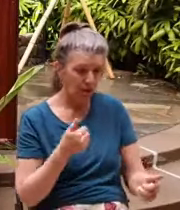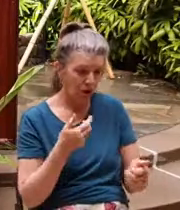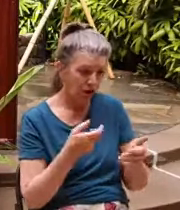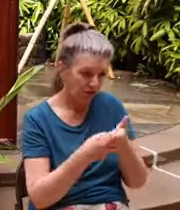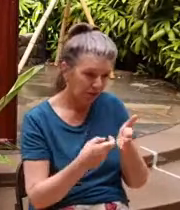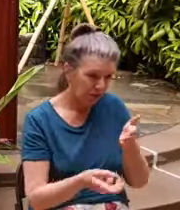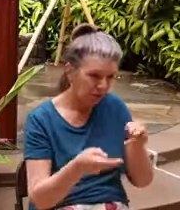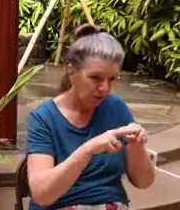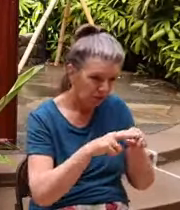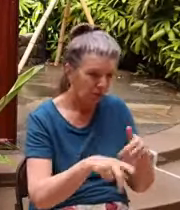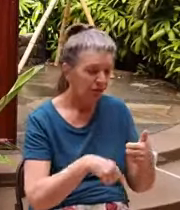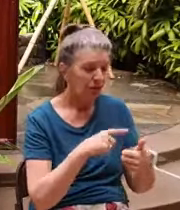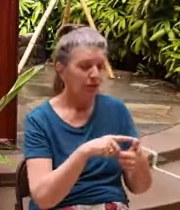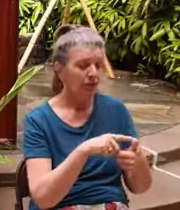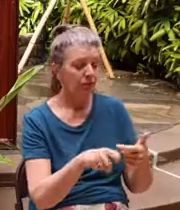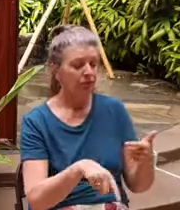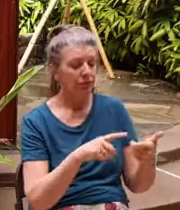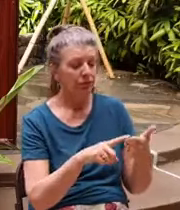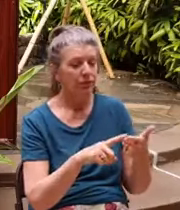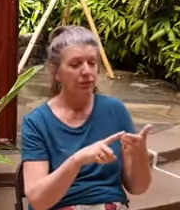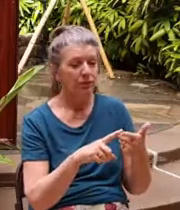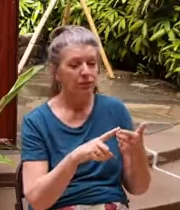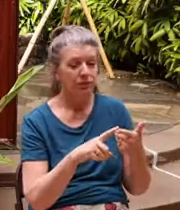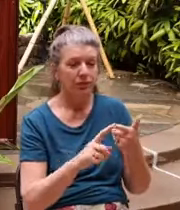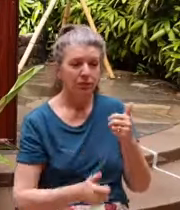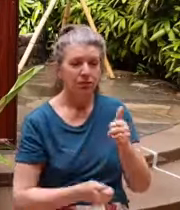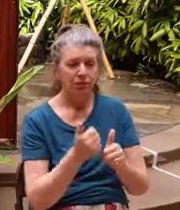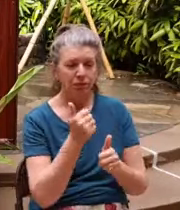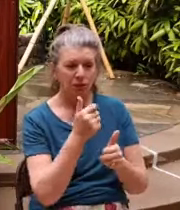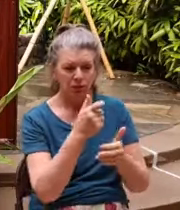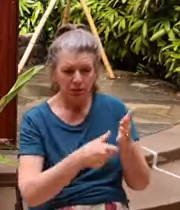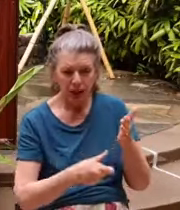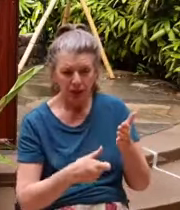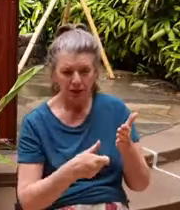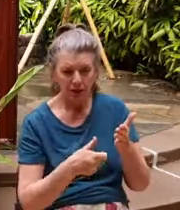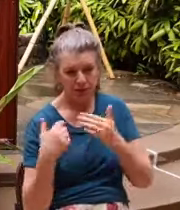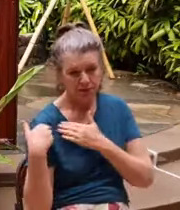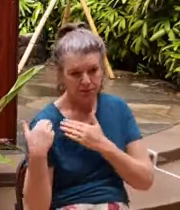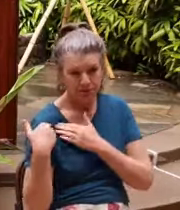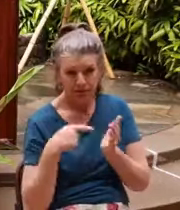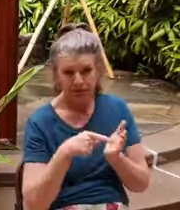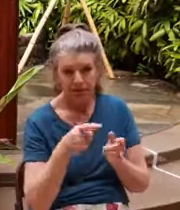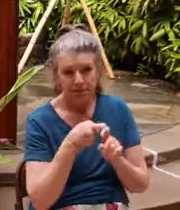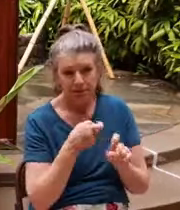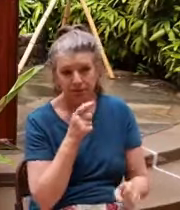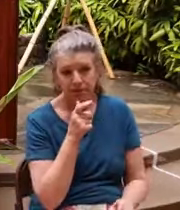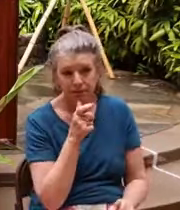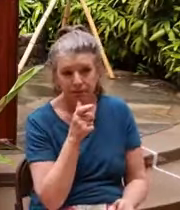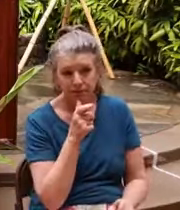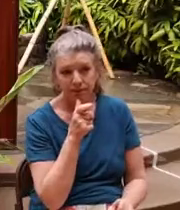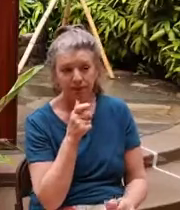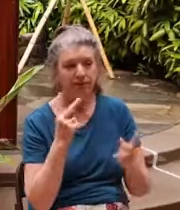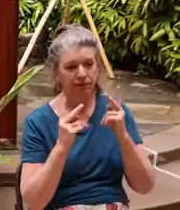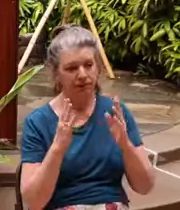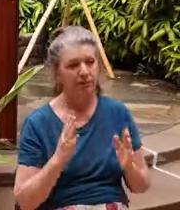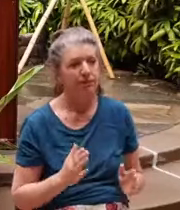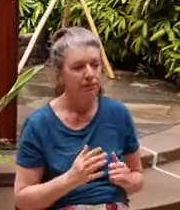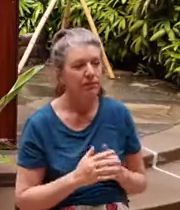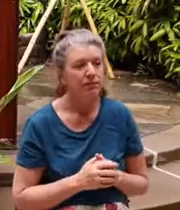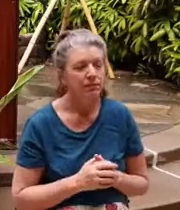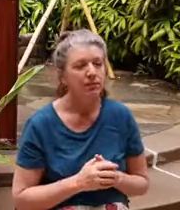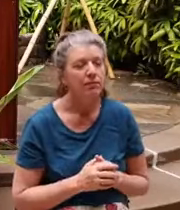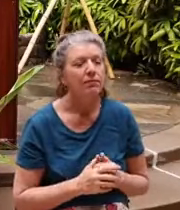increases. We are ensuring that the bulk of our tax burden is paid by non-residents.